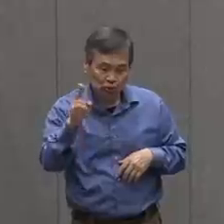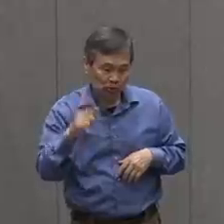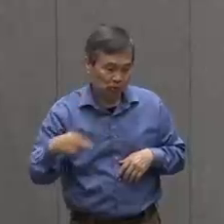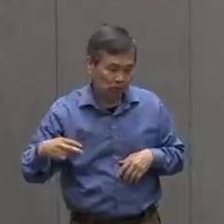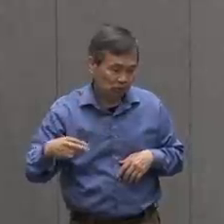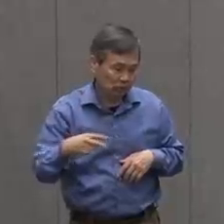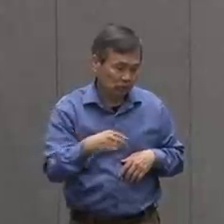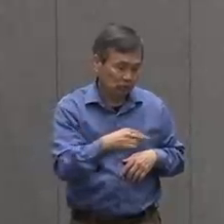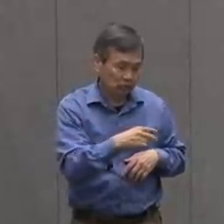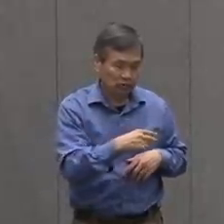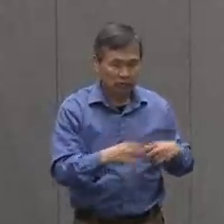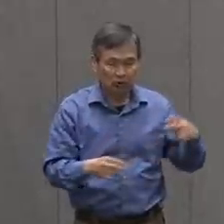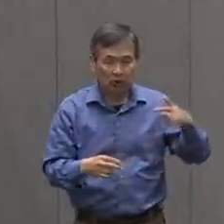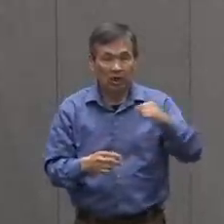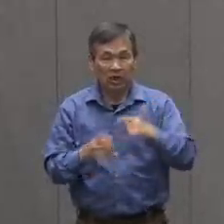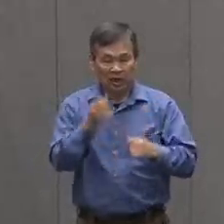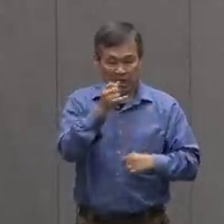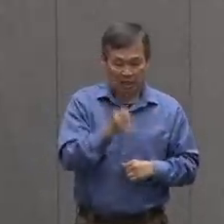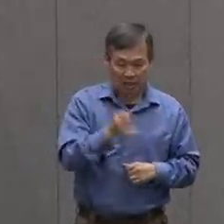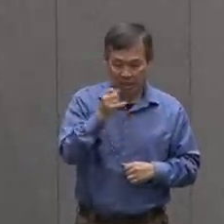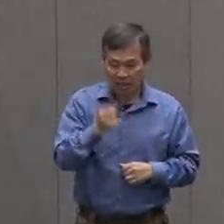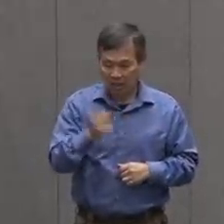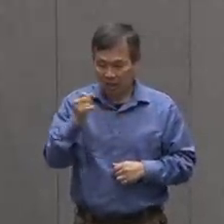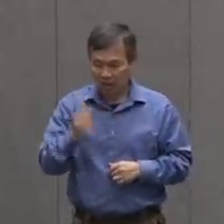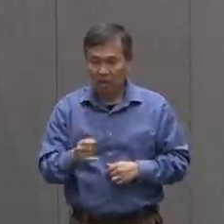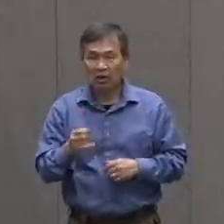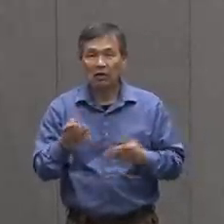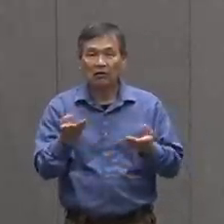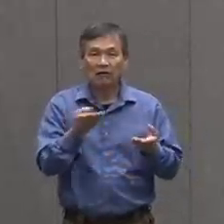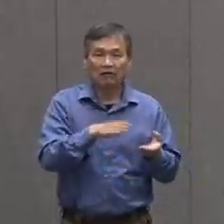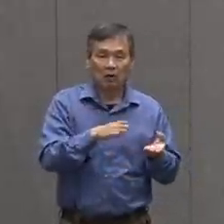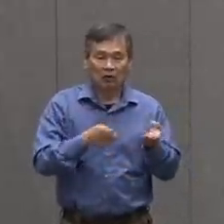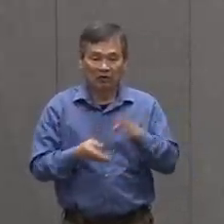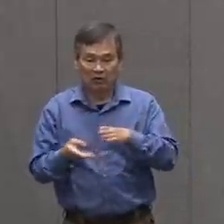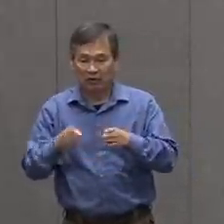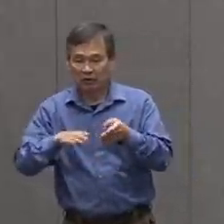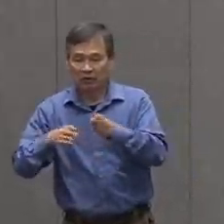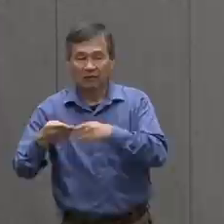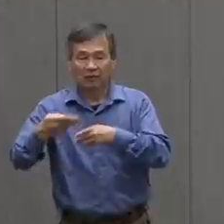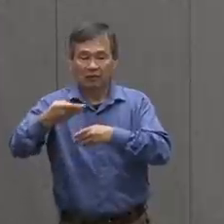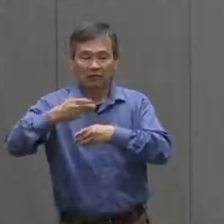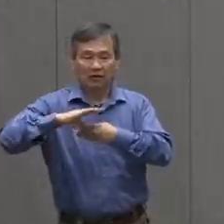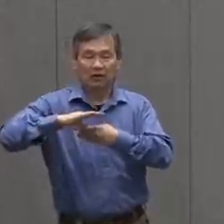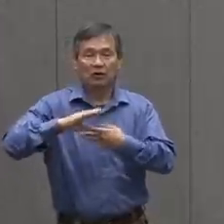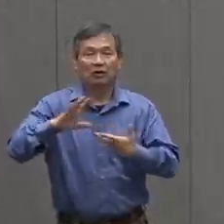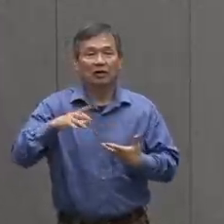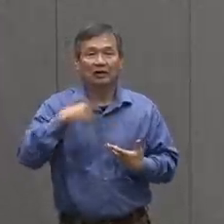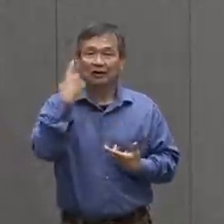then you fold it. And it's kind of like magic. It's amazing what you can make out of folded paper.